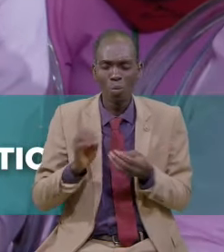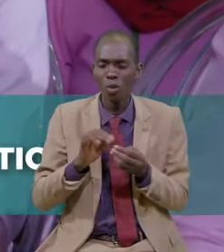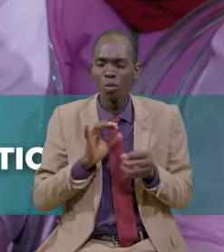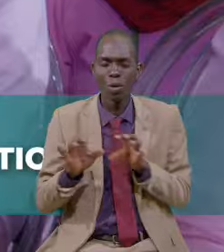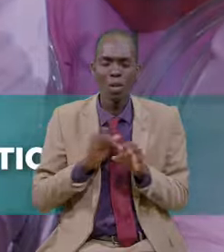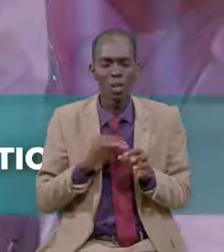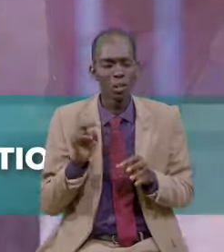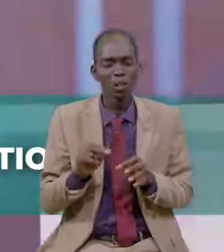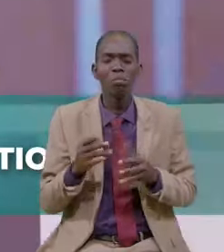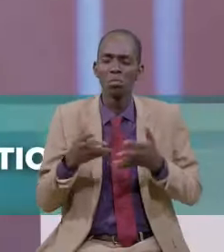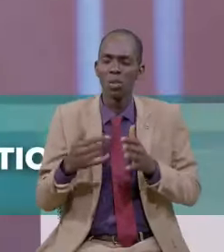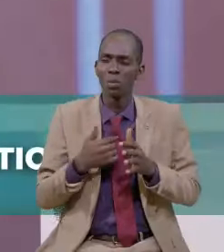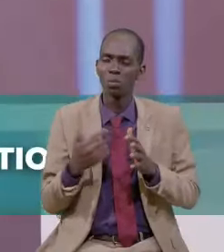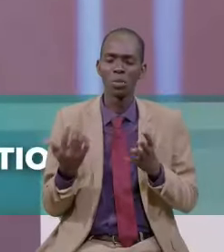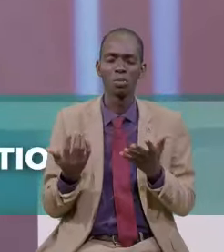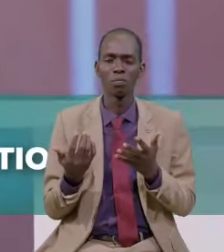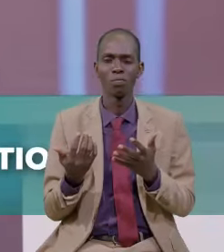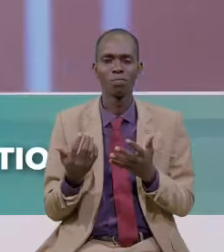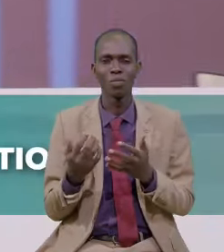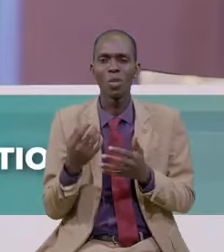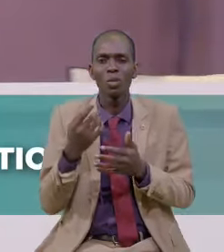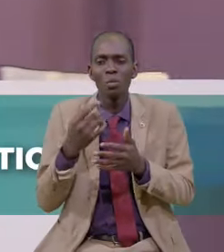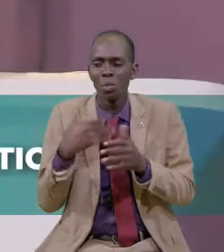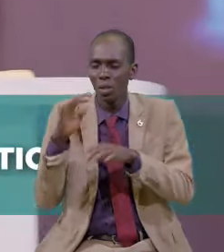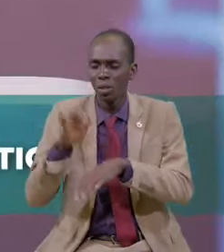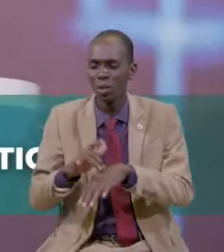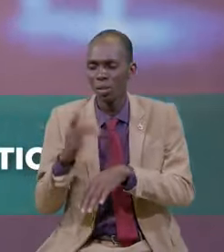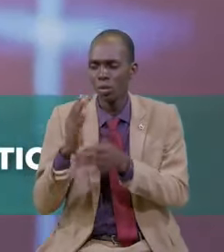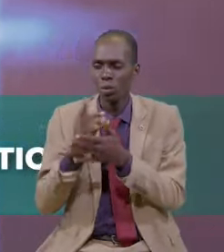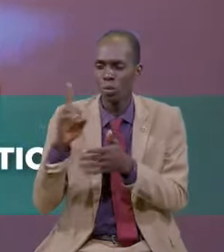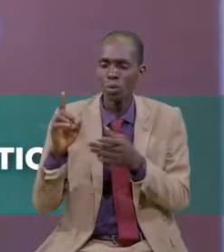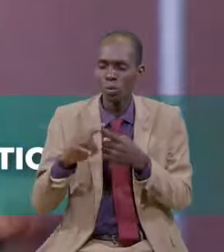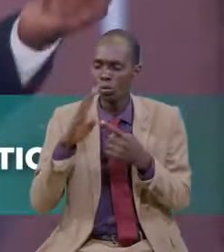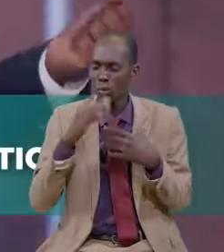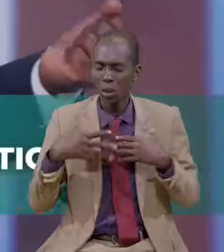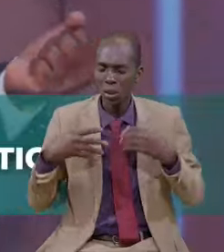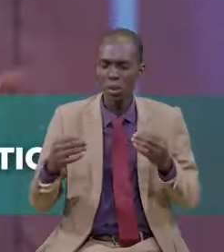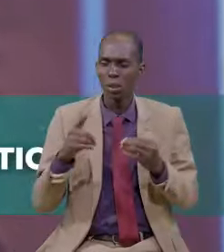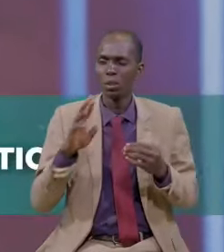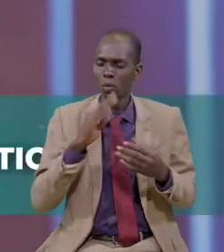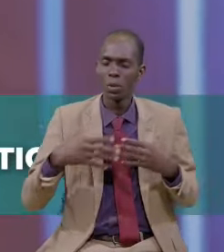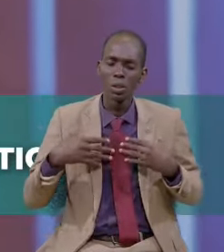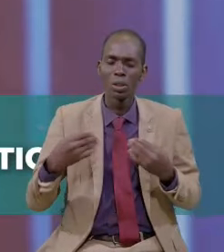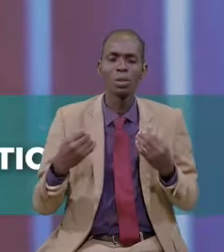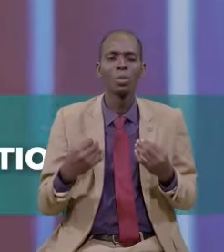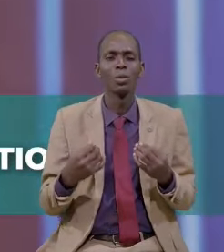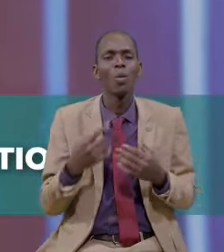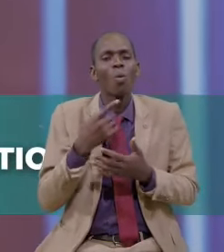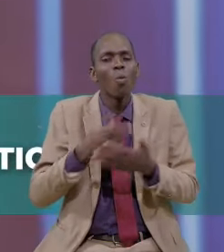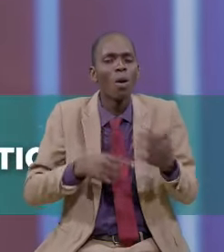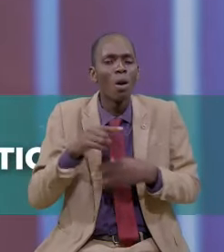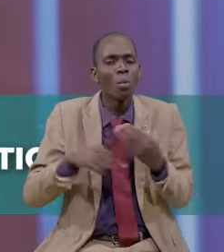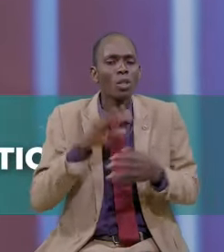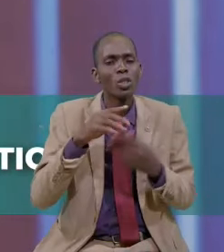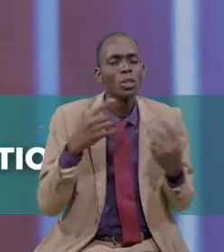about the sins you are committing? Don't worry about that. And if I say to the lame, rise up, they rise up. What am I